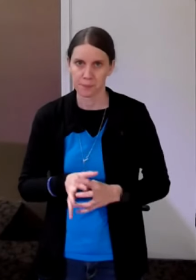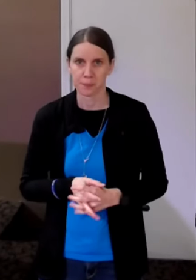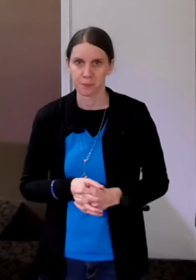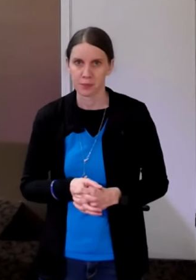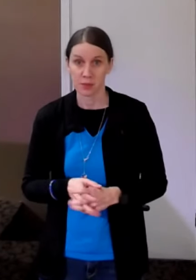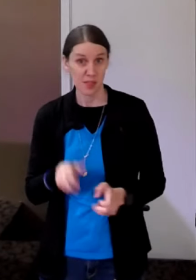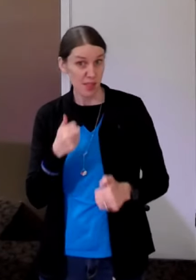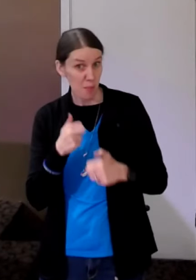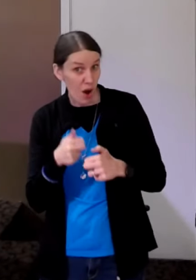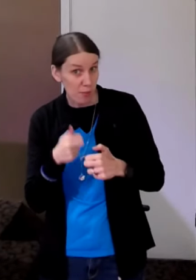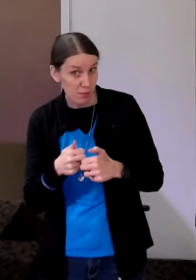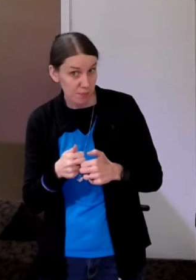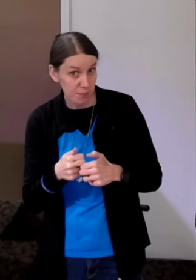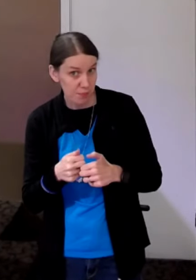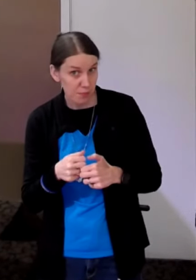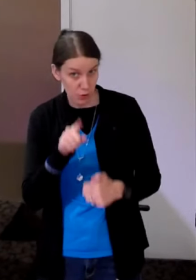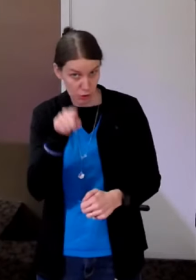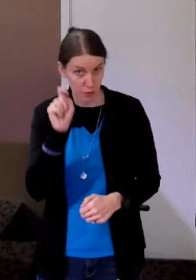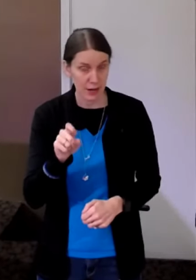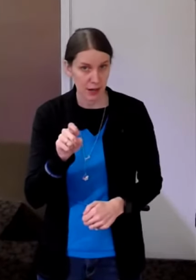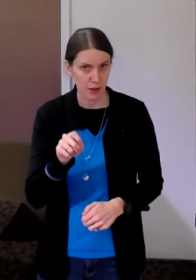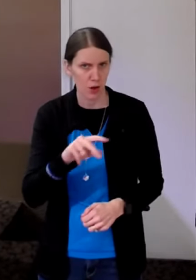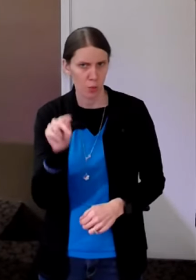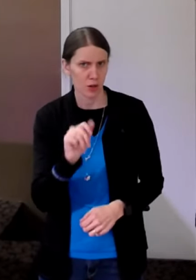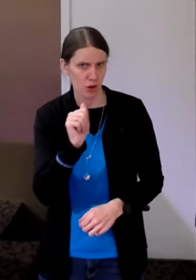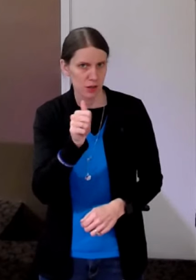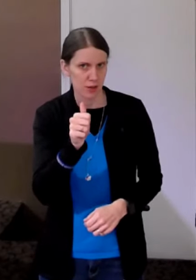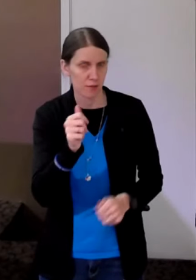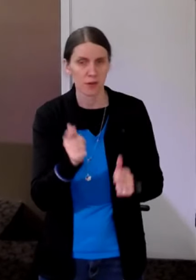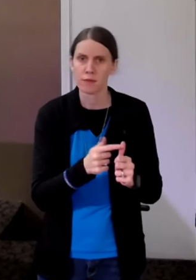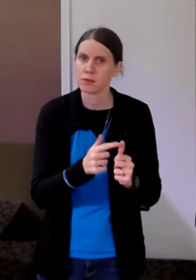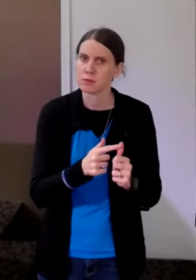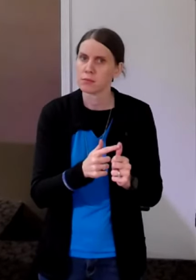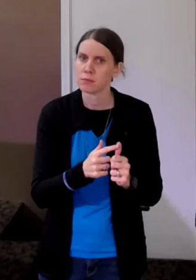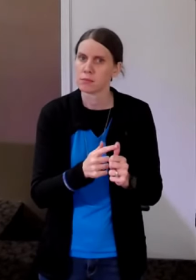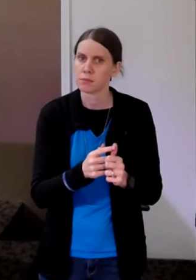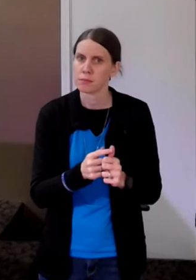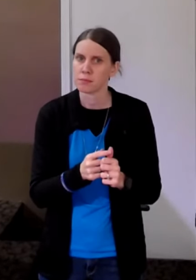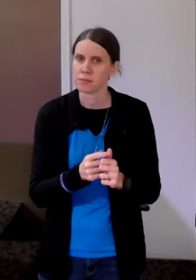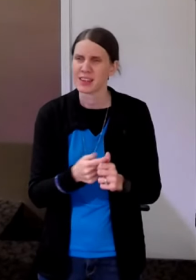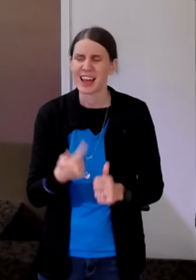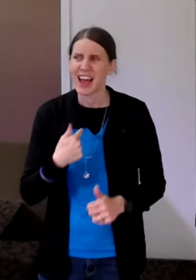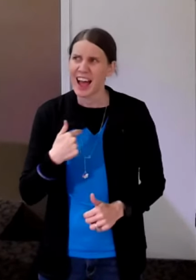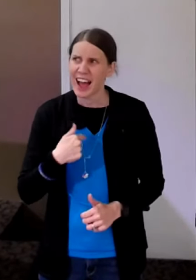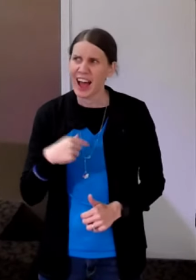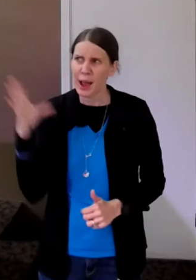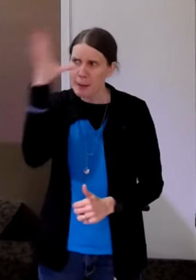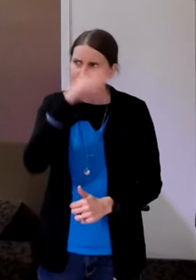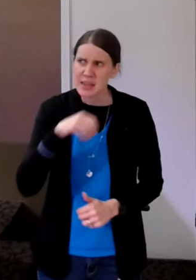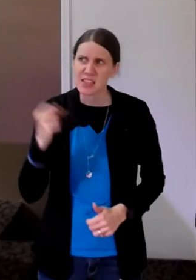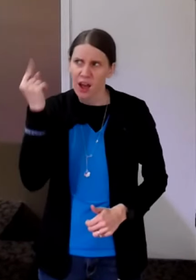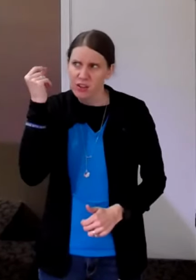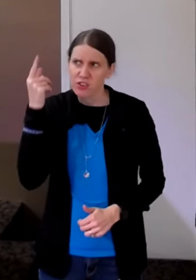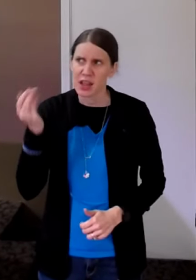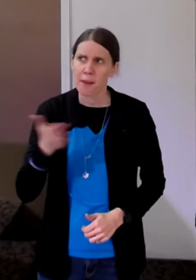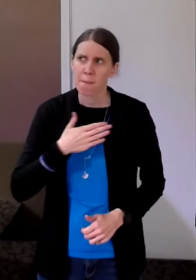The issue that you need to ask yourself, first of all, is, do I misunderstand my